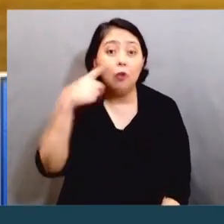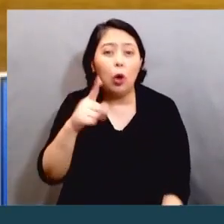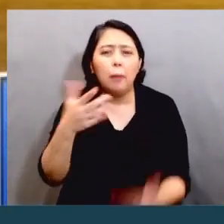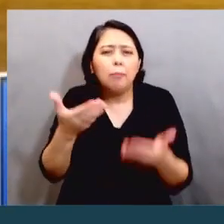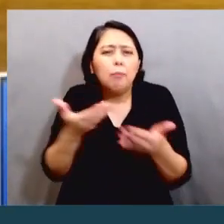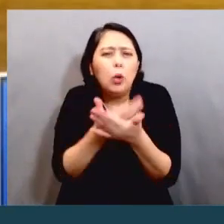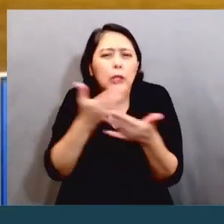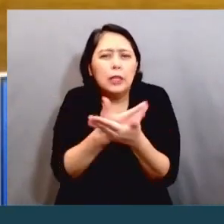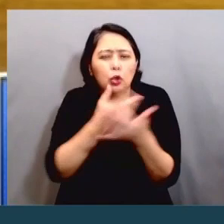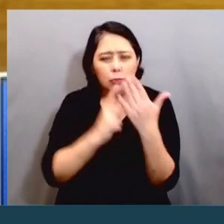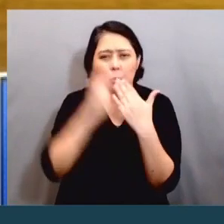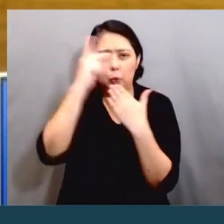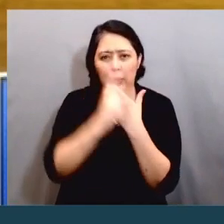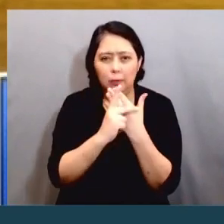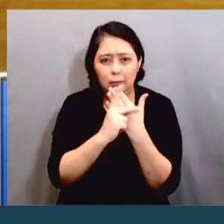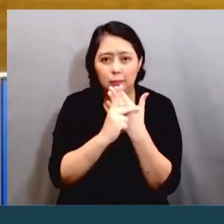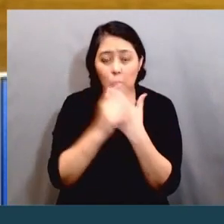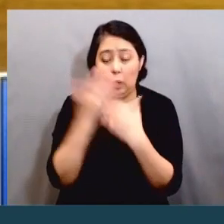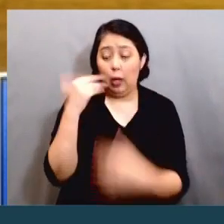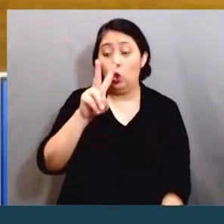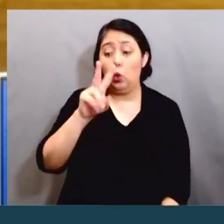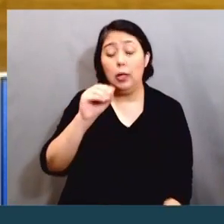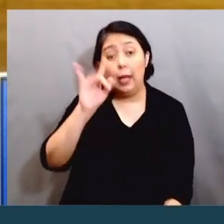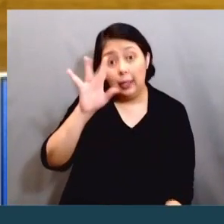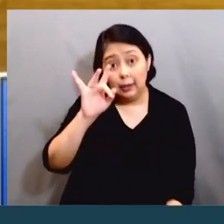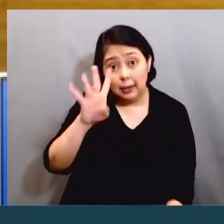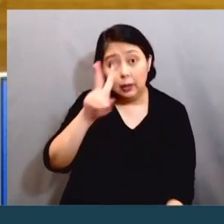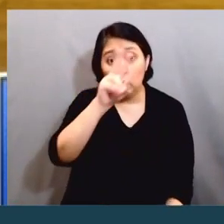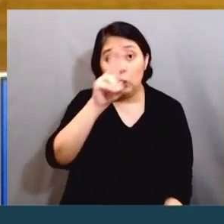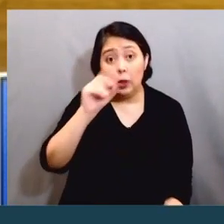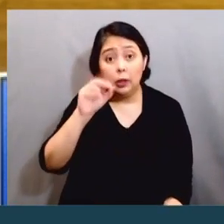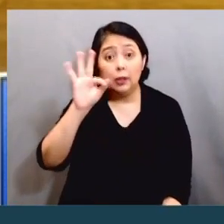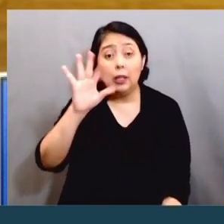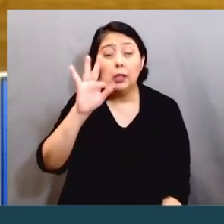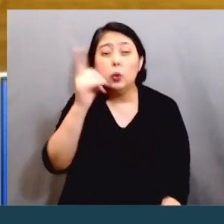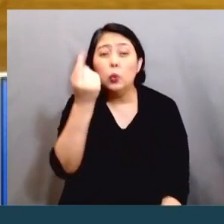salaries of our military and uniformed policemen